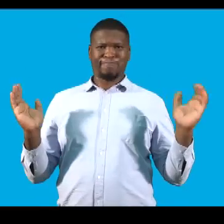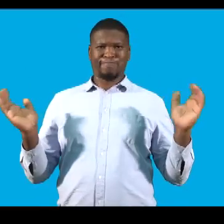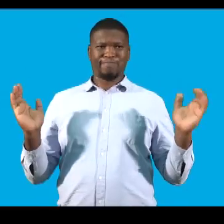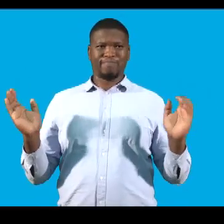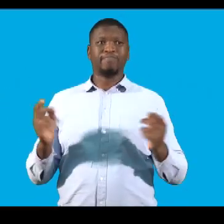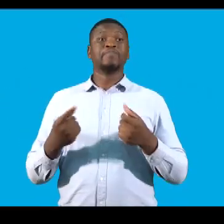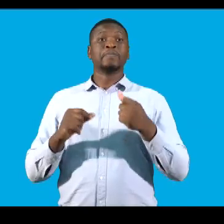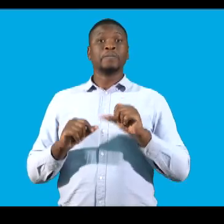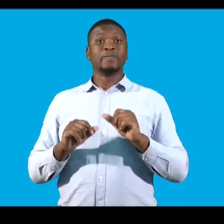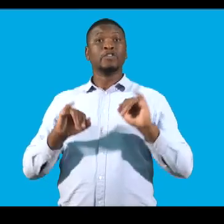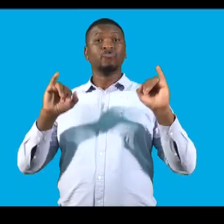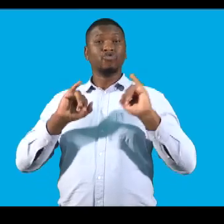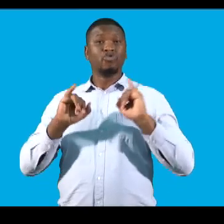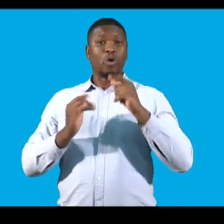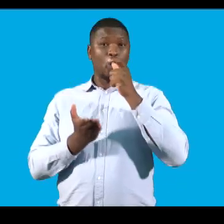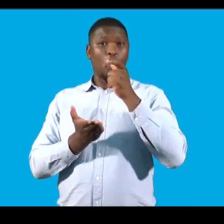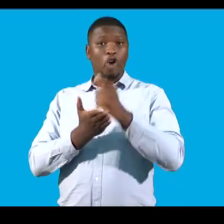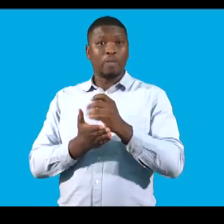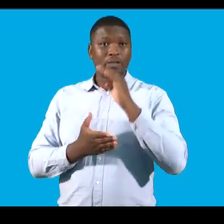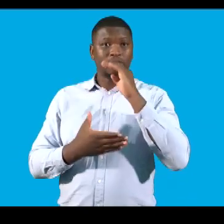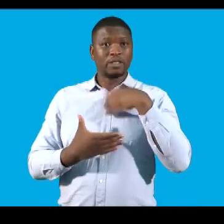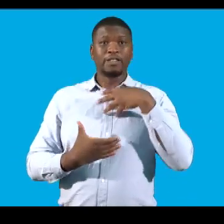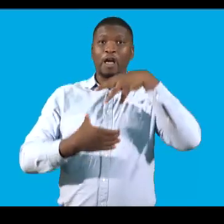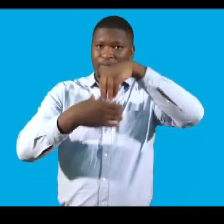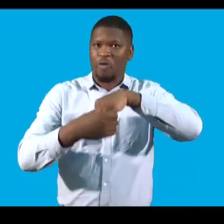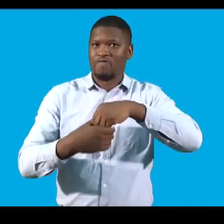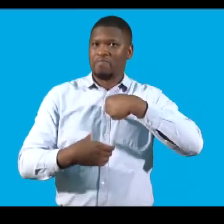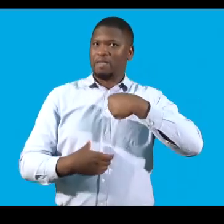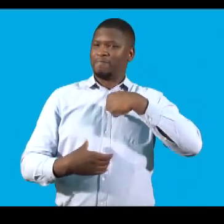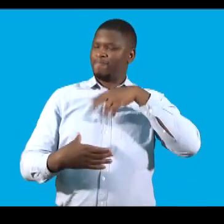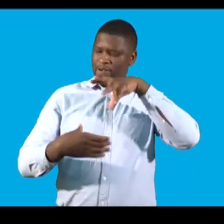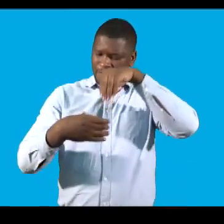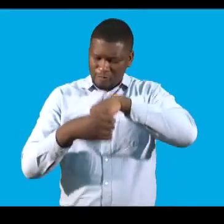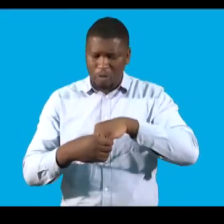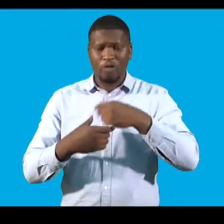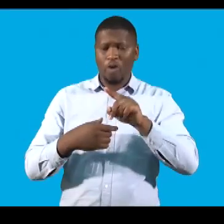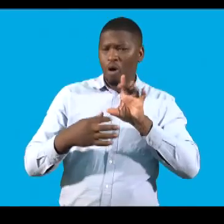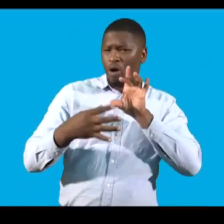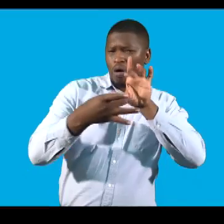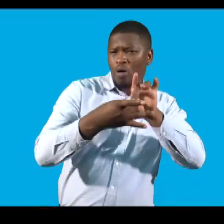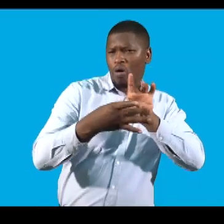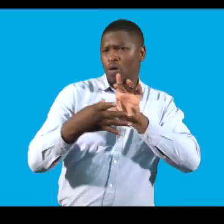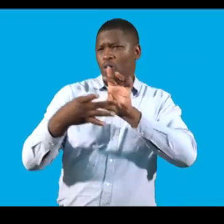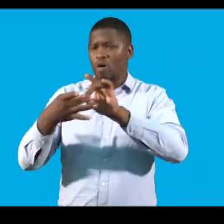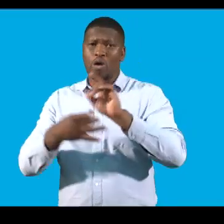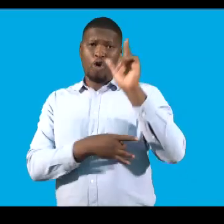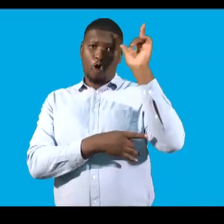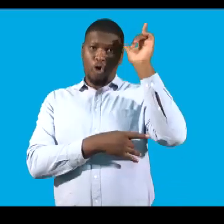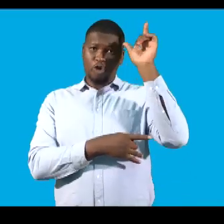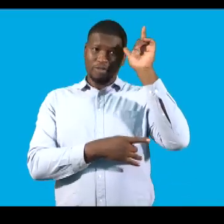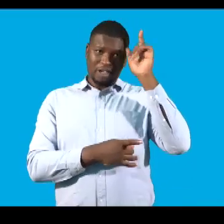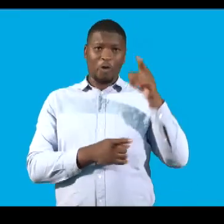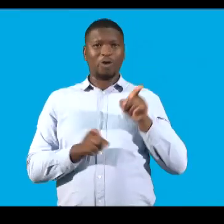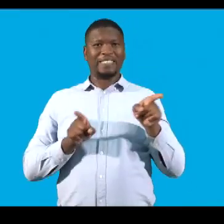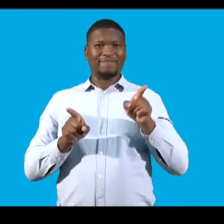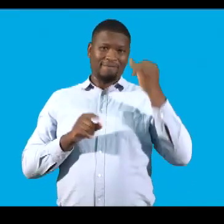To critically comment, which is to be involved in making logical connections